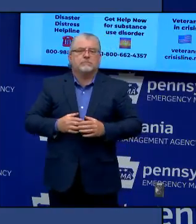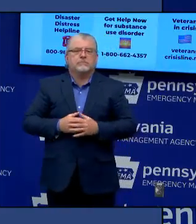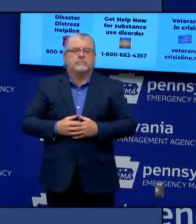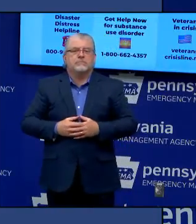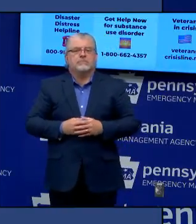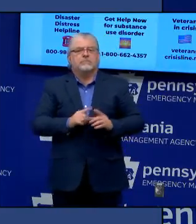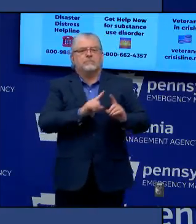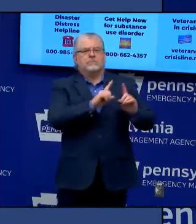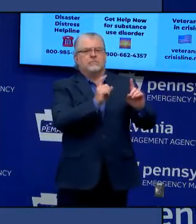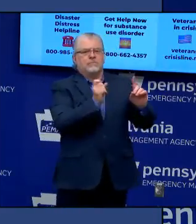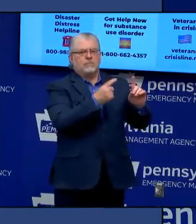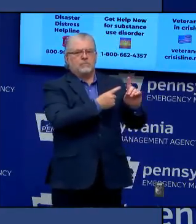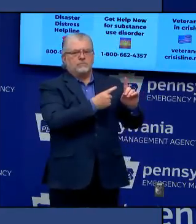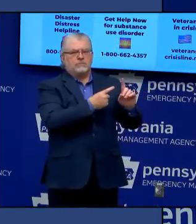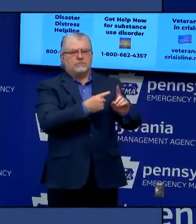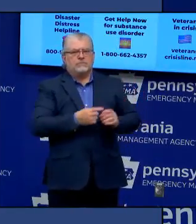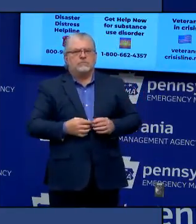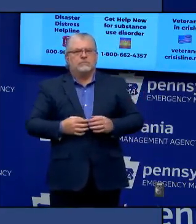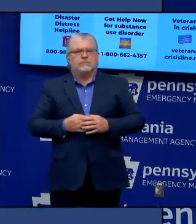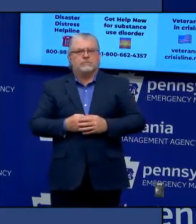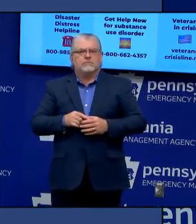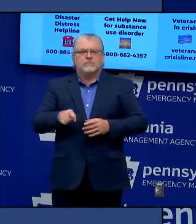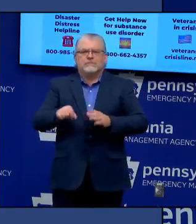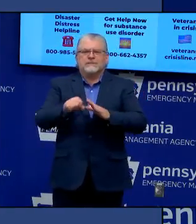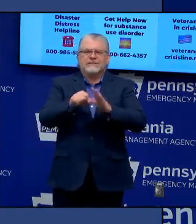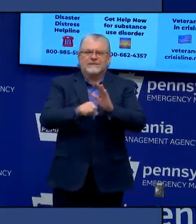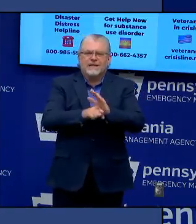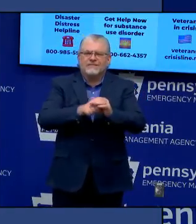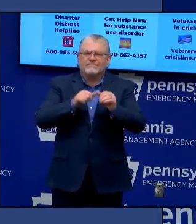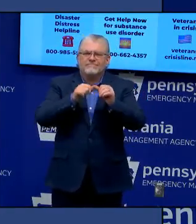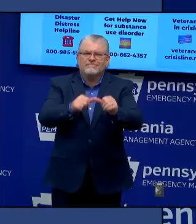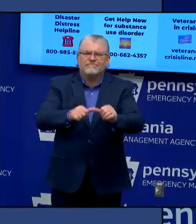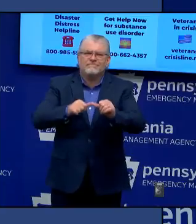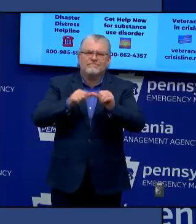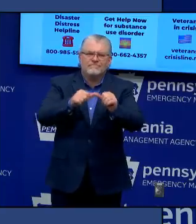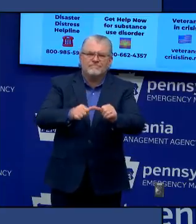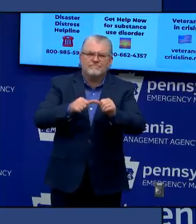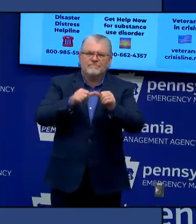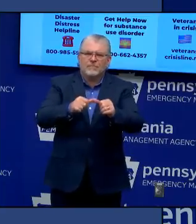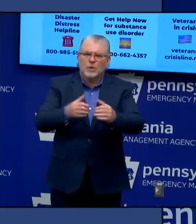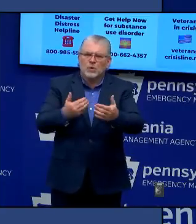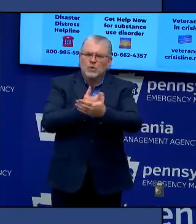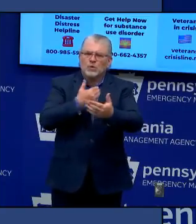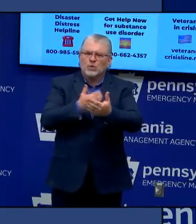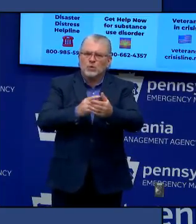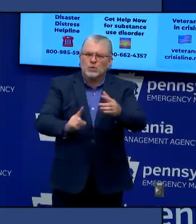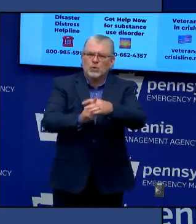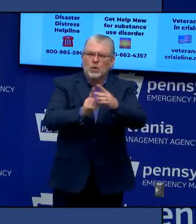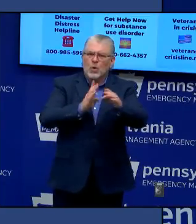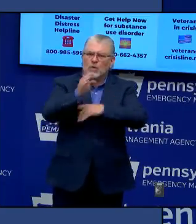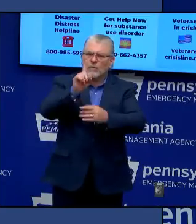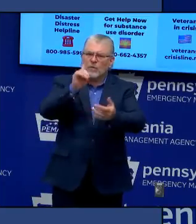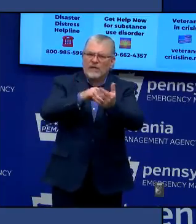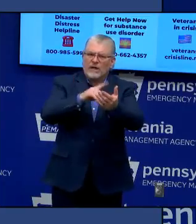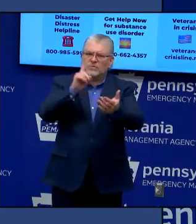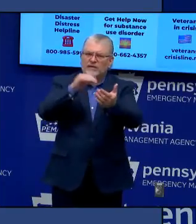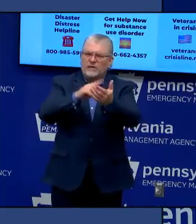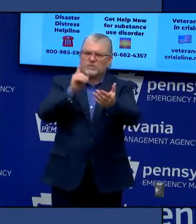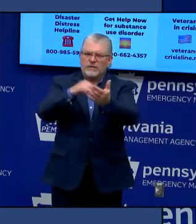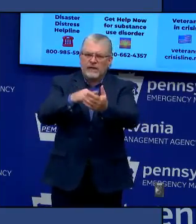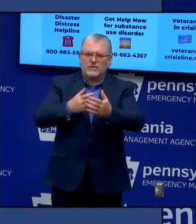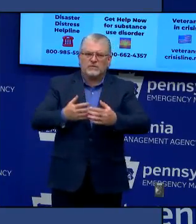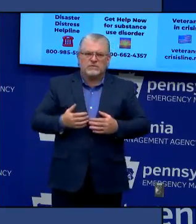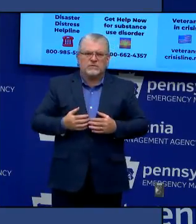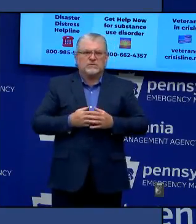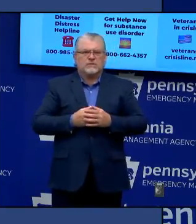cases. Has the state analyzed who makes up these cases now that we're 6 weeks into the lockdown? Are these new positive cases mostly nursing